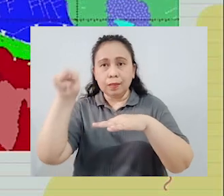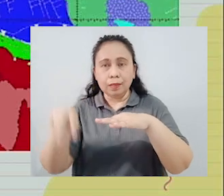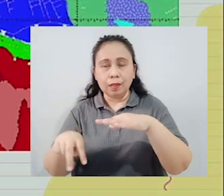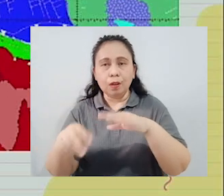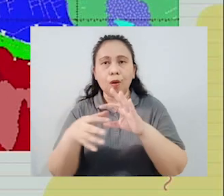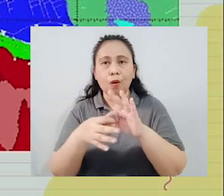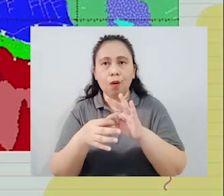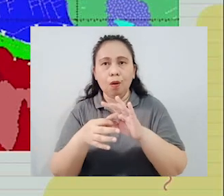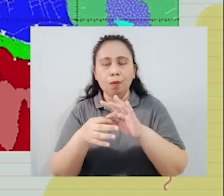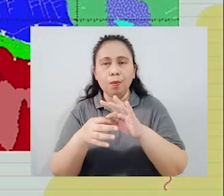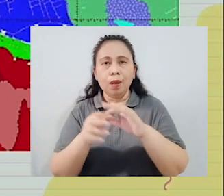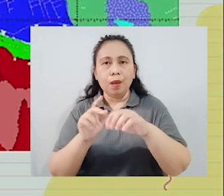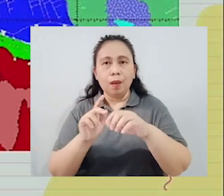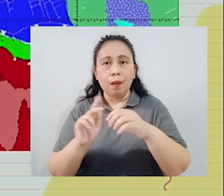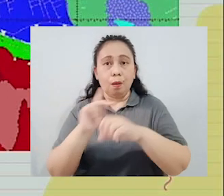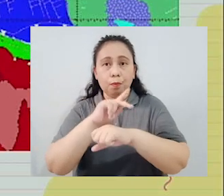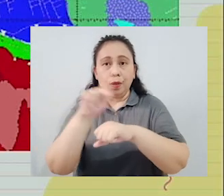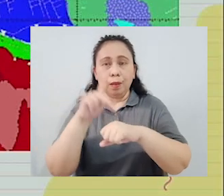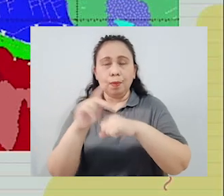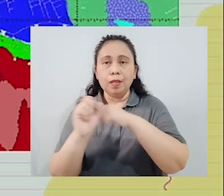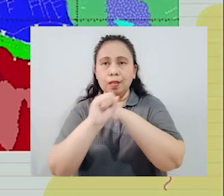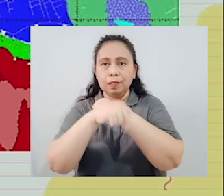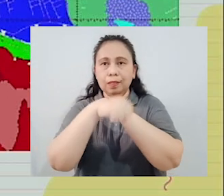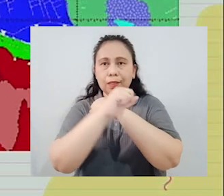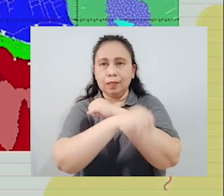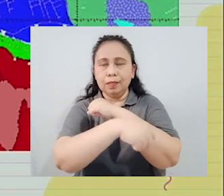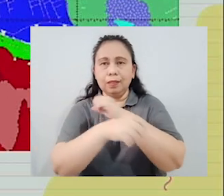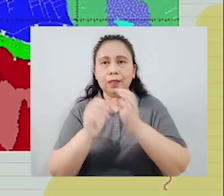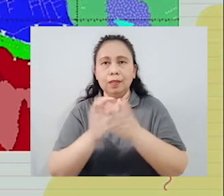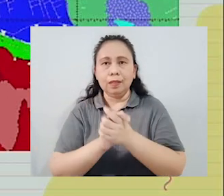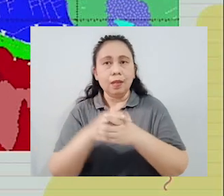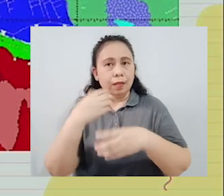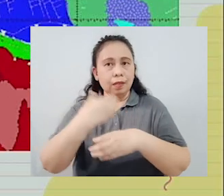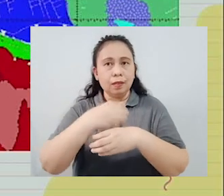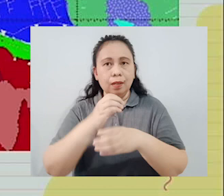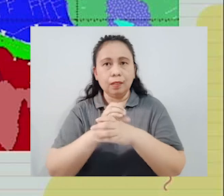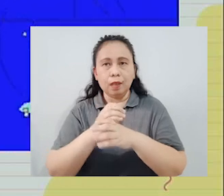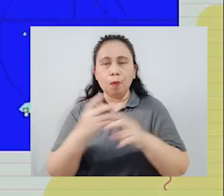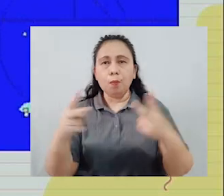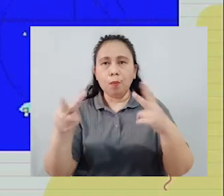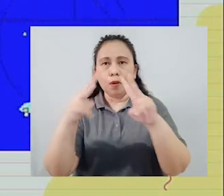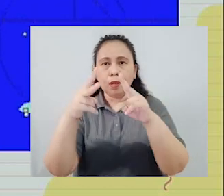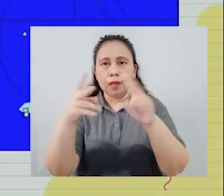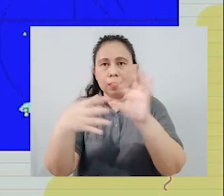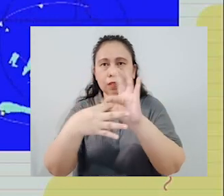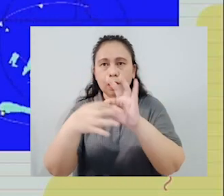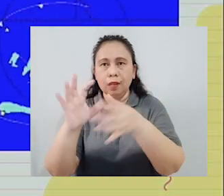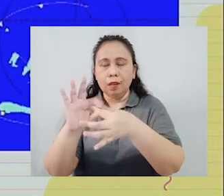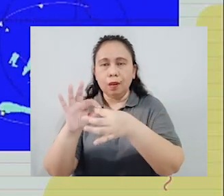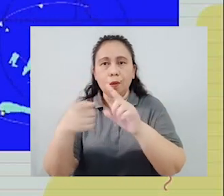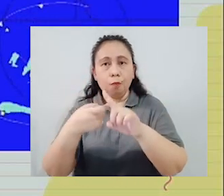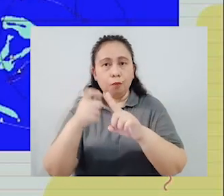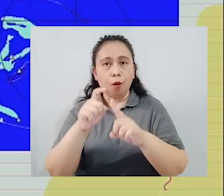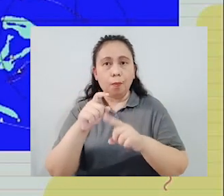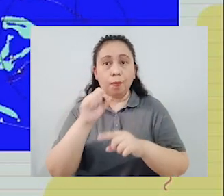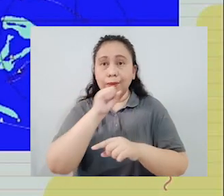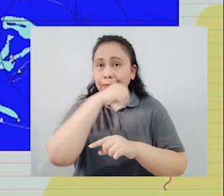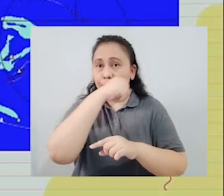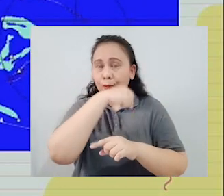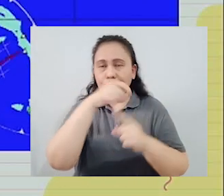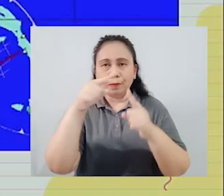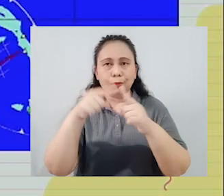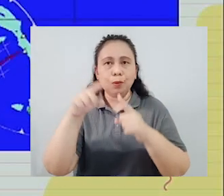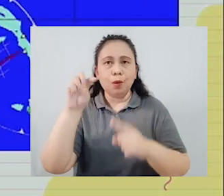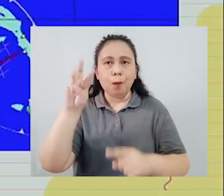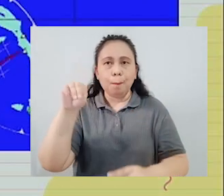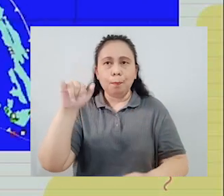Philippine Sea oceanic lithosphere along the Manila Trench created the volcanic chain from Taiwan to Mindoro.